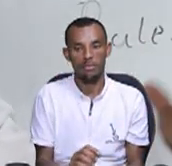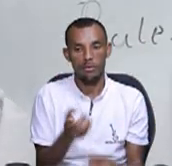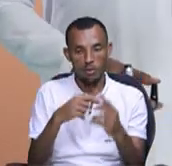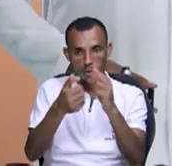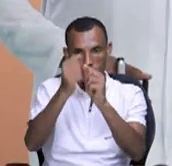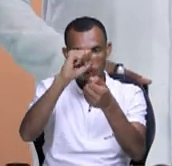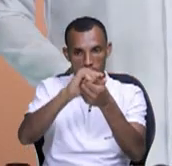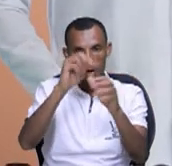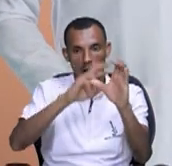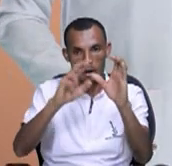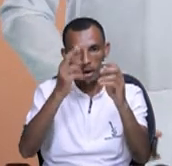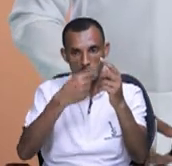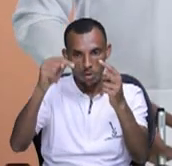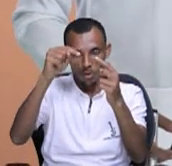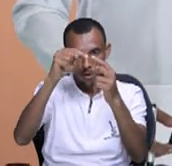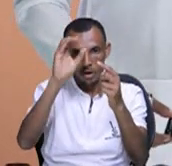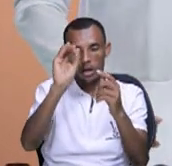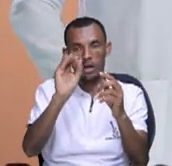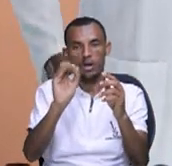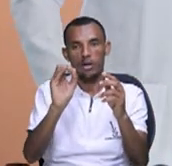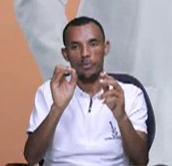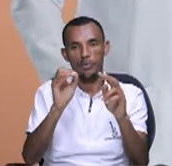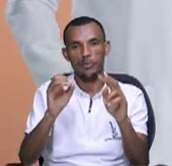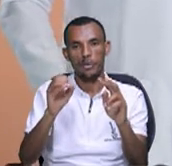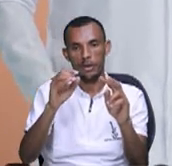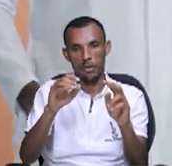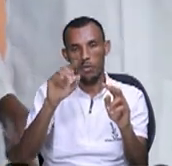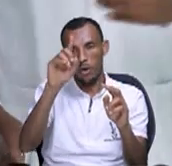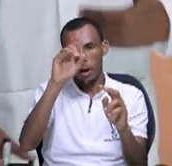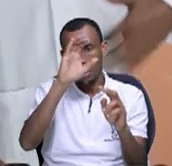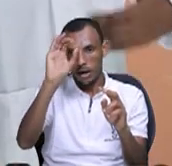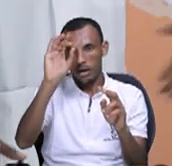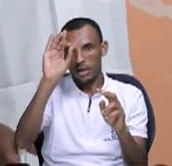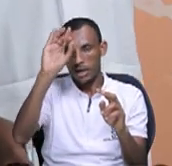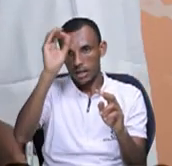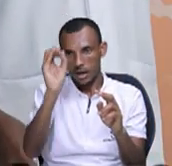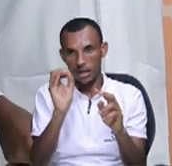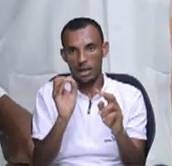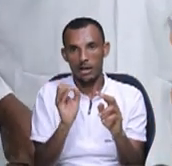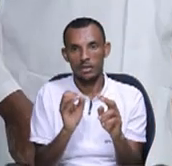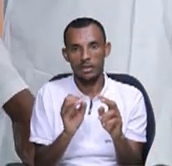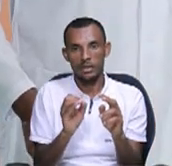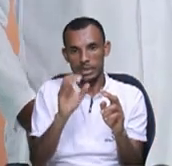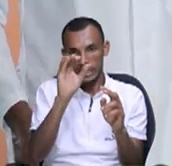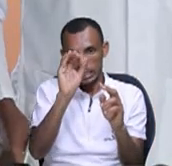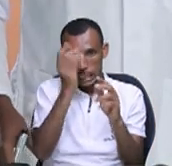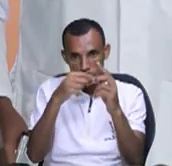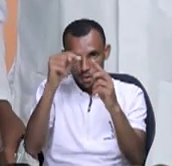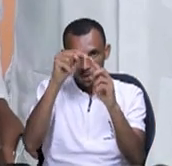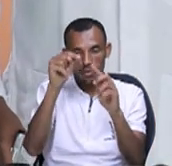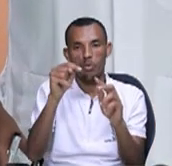To convert radian to degree multiplied by 180 degree over pi, but to convert degree to